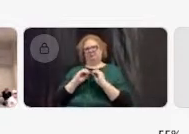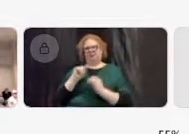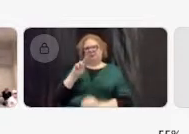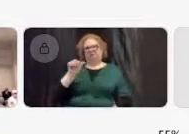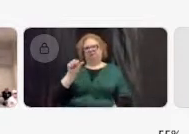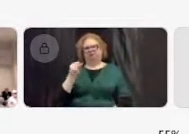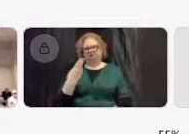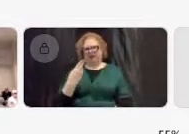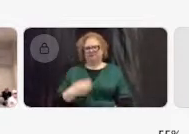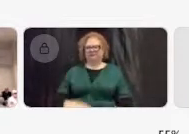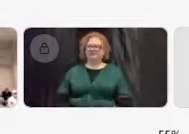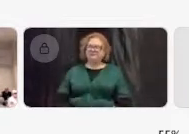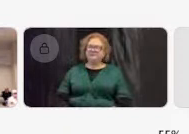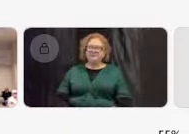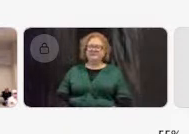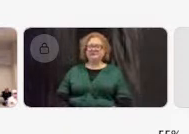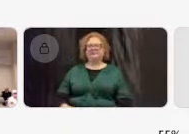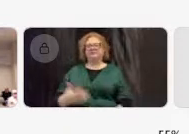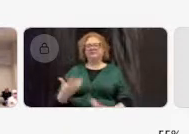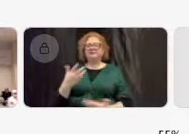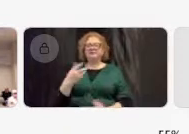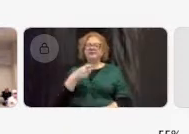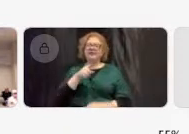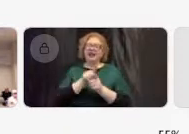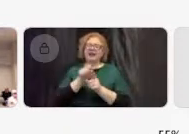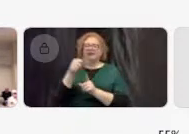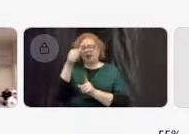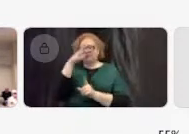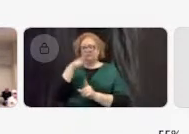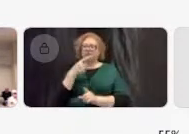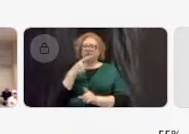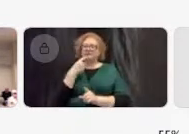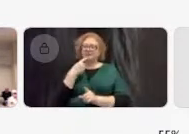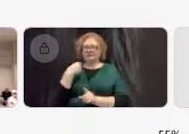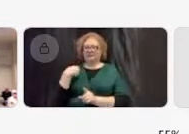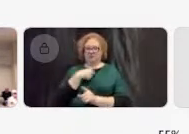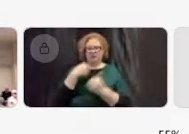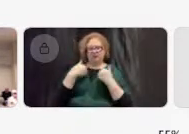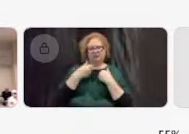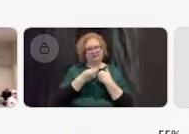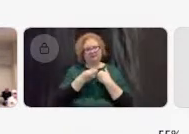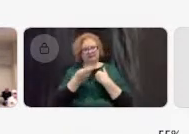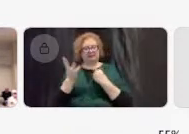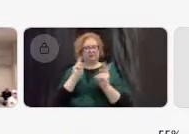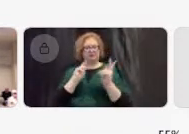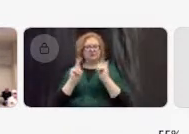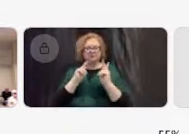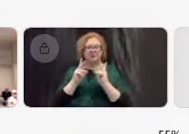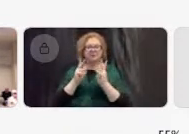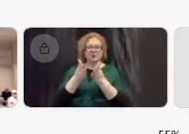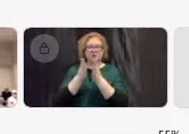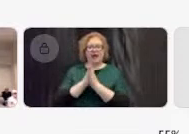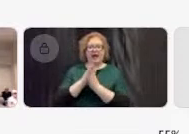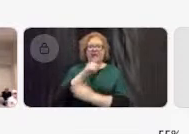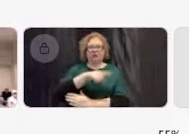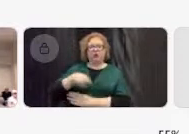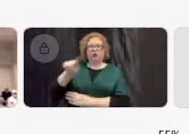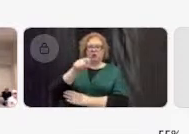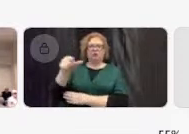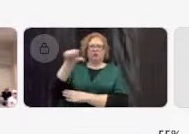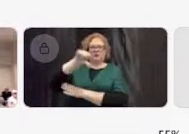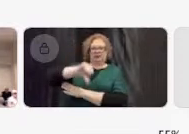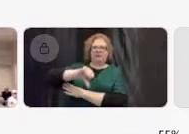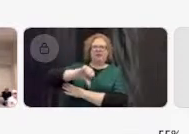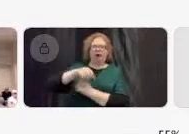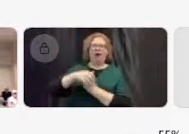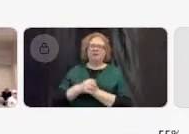gentleman said, we've had a number of people who have written to ask you to decline this. We've had a number of